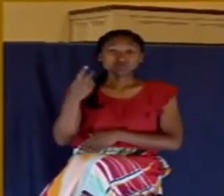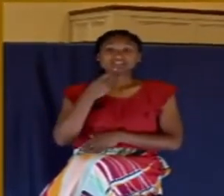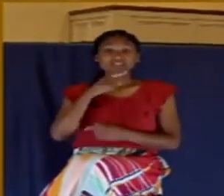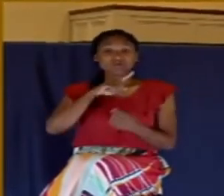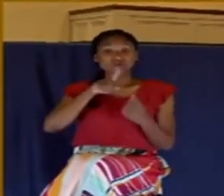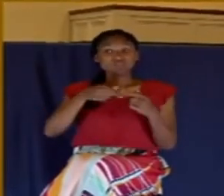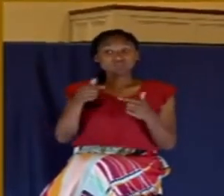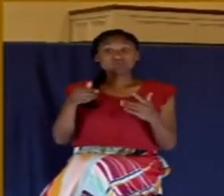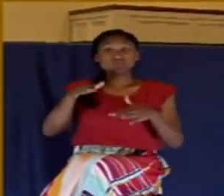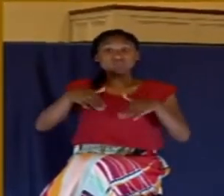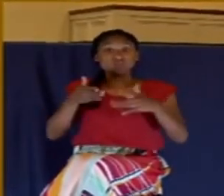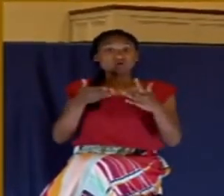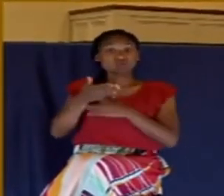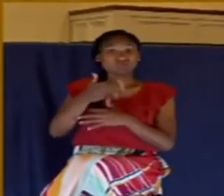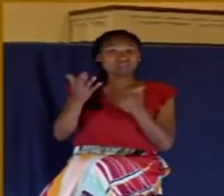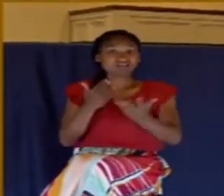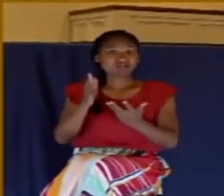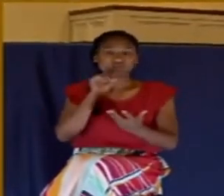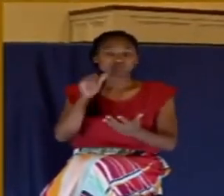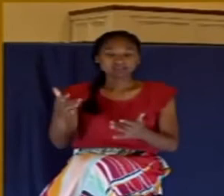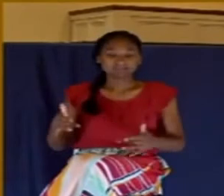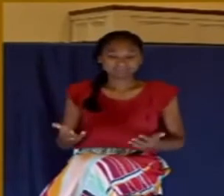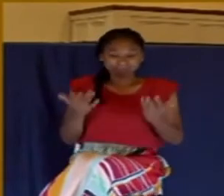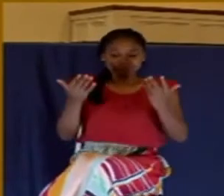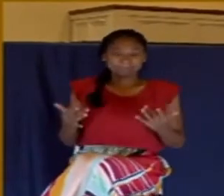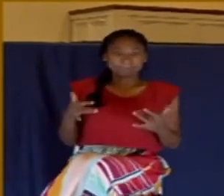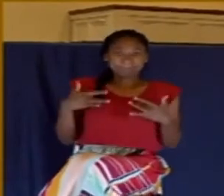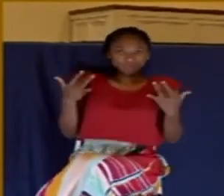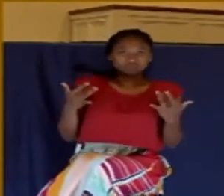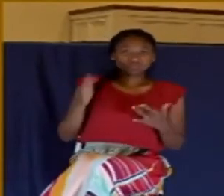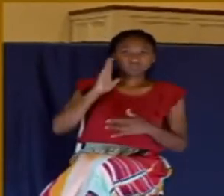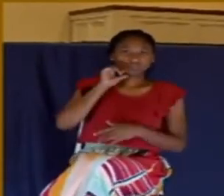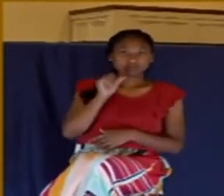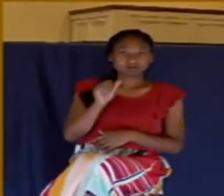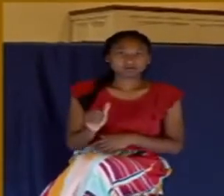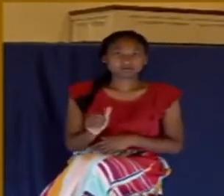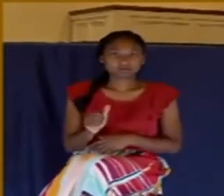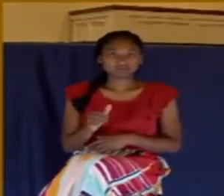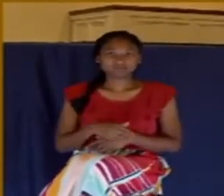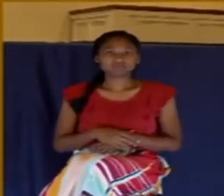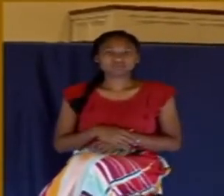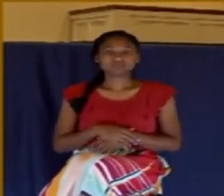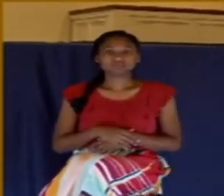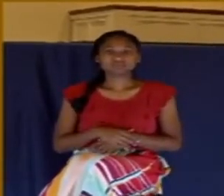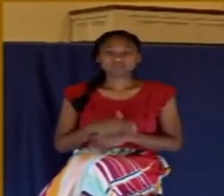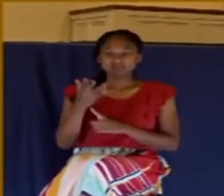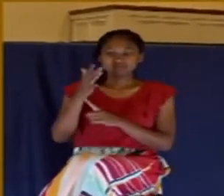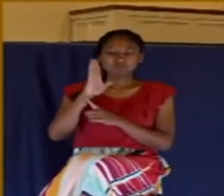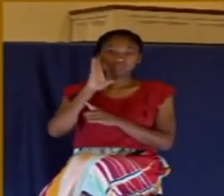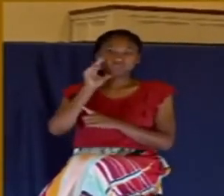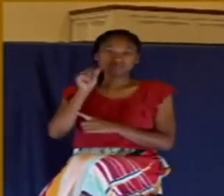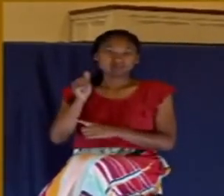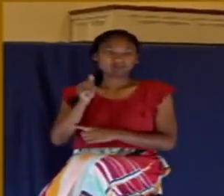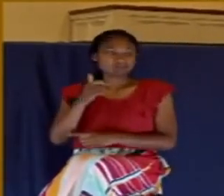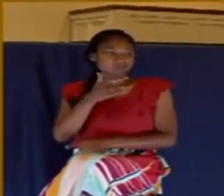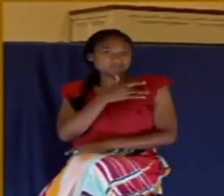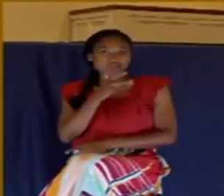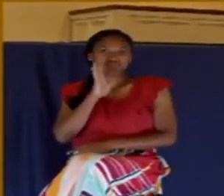fire, thou shalt not be burnt, neither shall the flame kindle upon thee. When you go through the